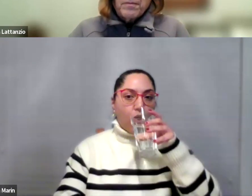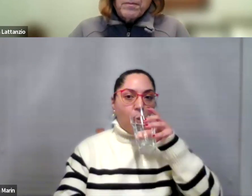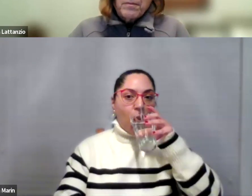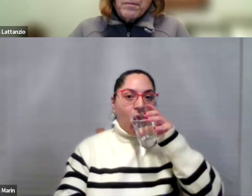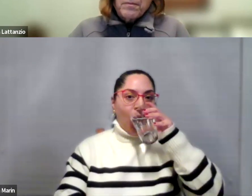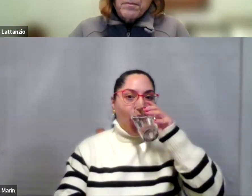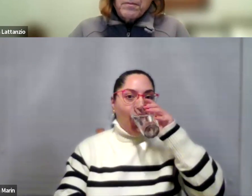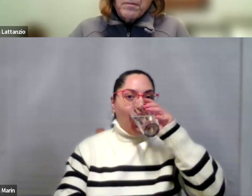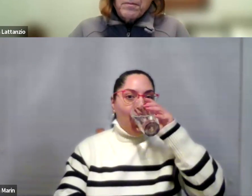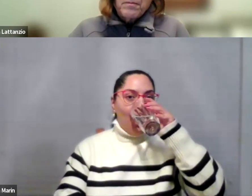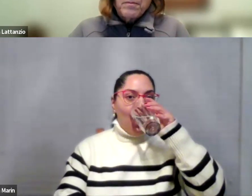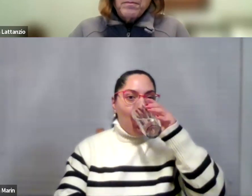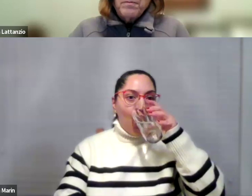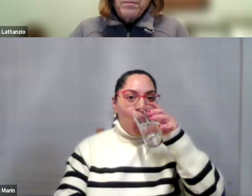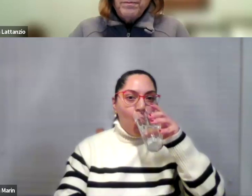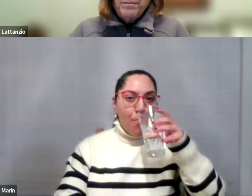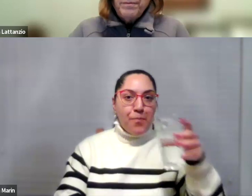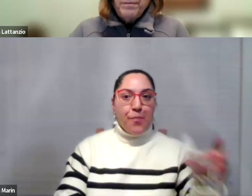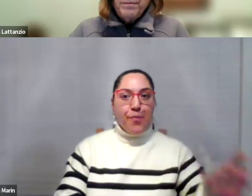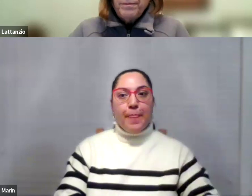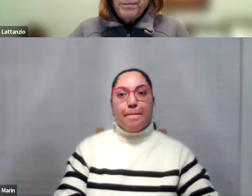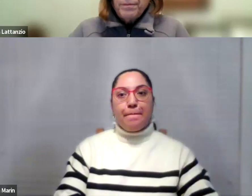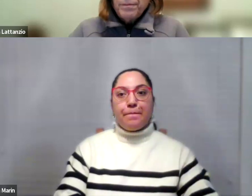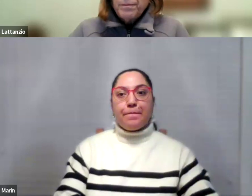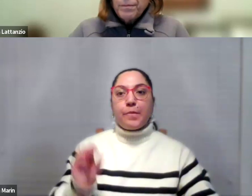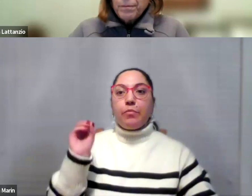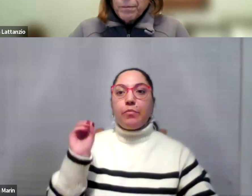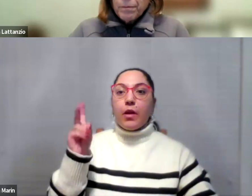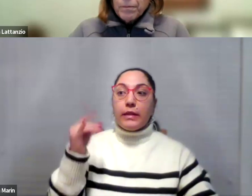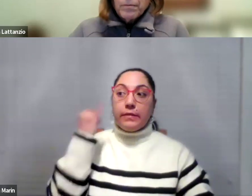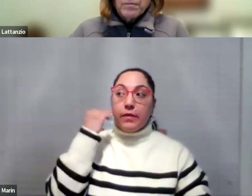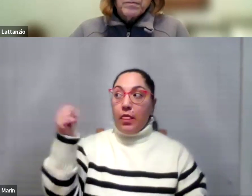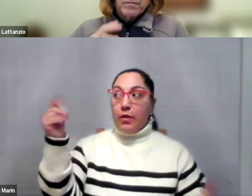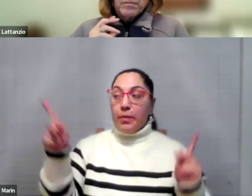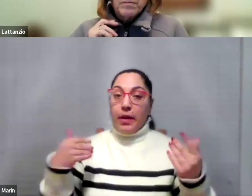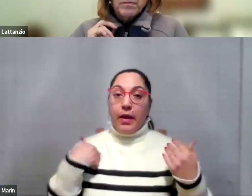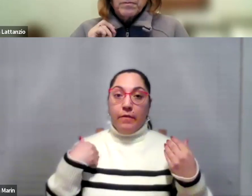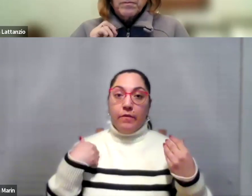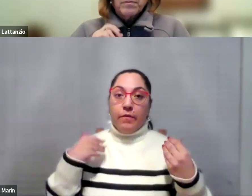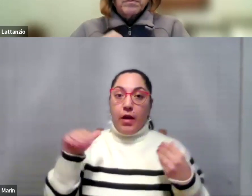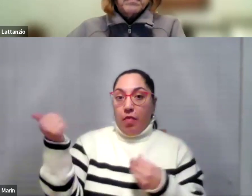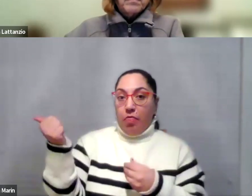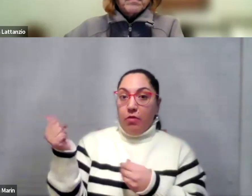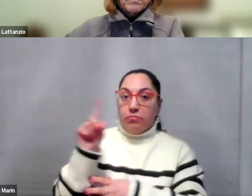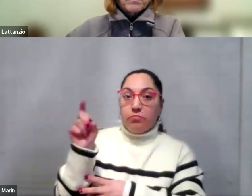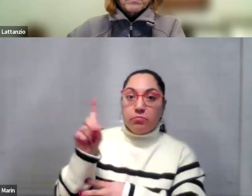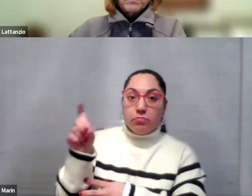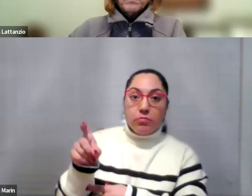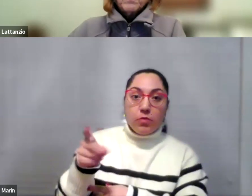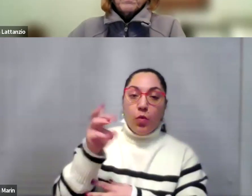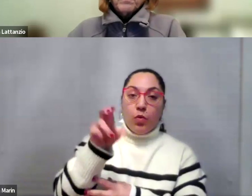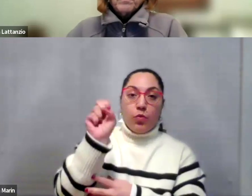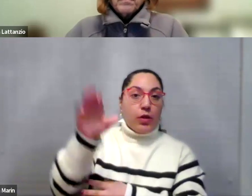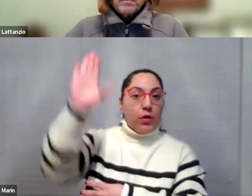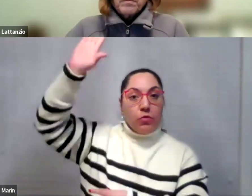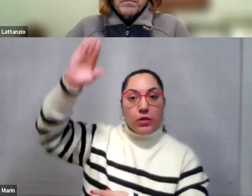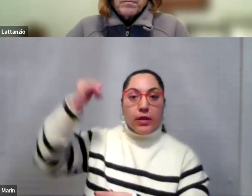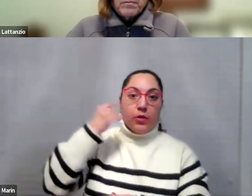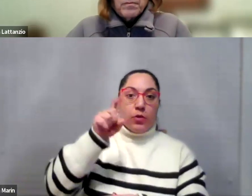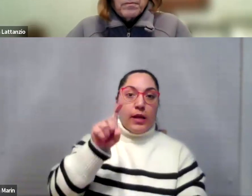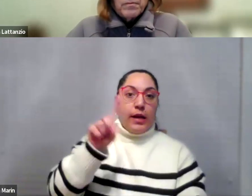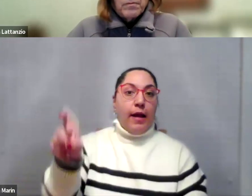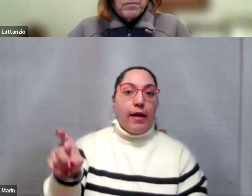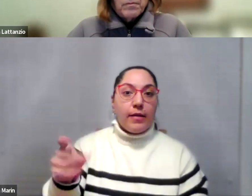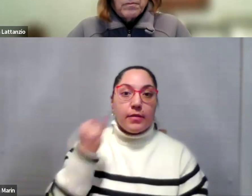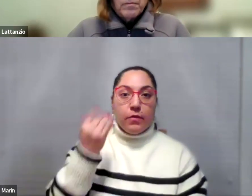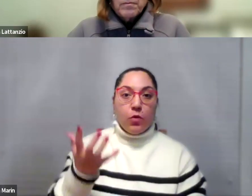Okay. Does anyone have any additional questions or would like to raise their hand and ask a question?